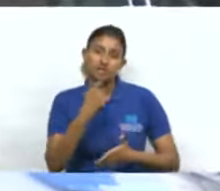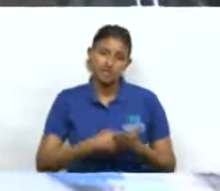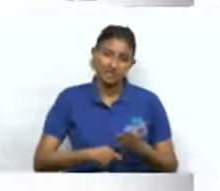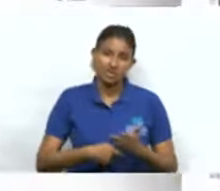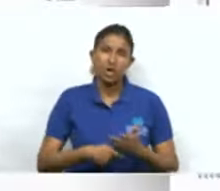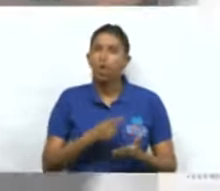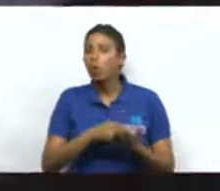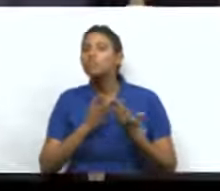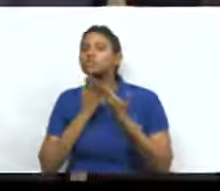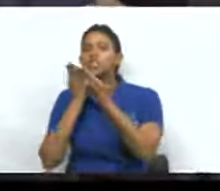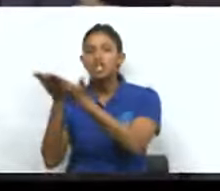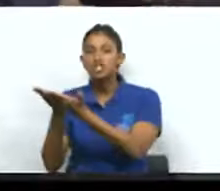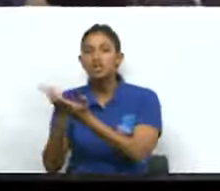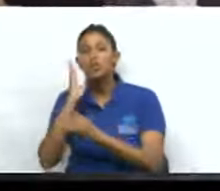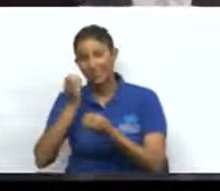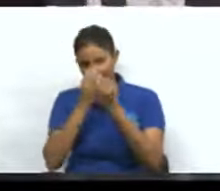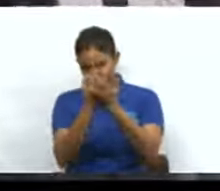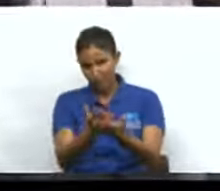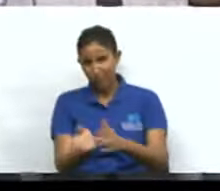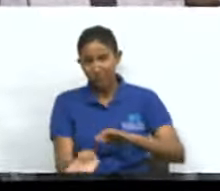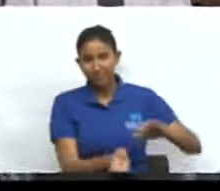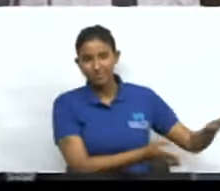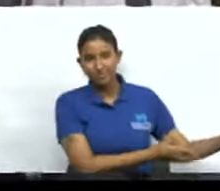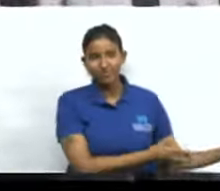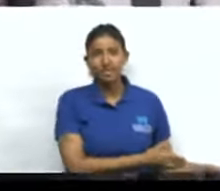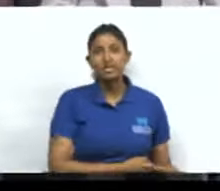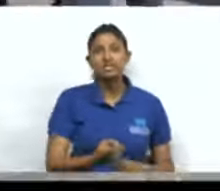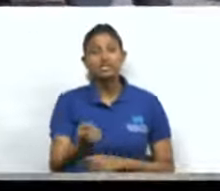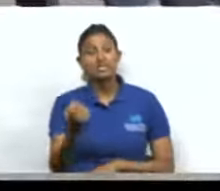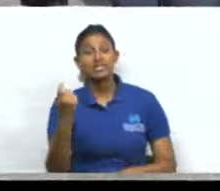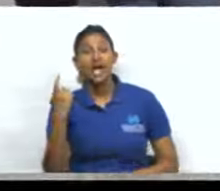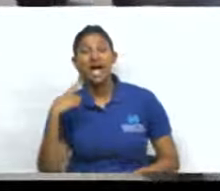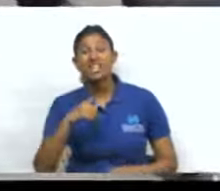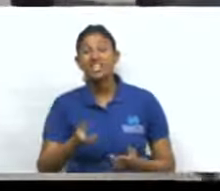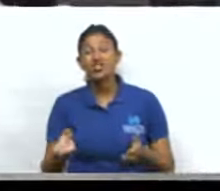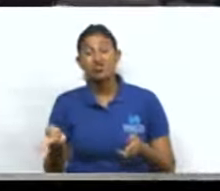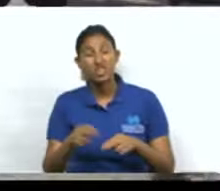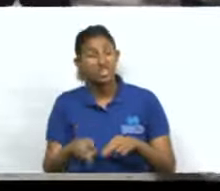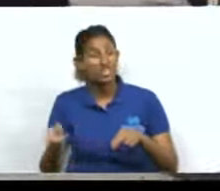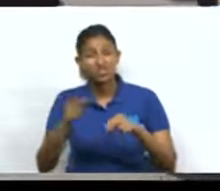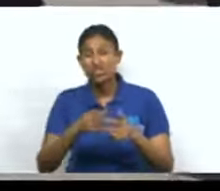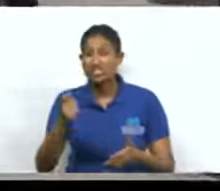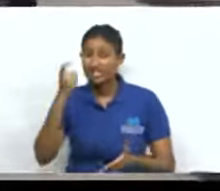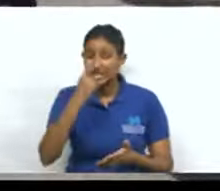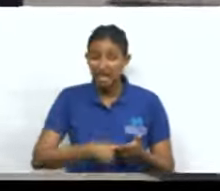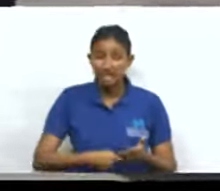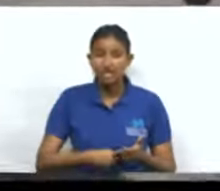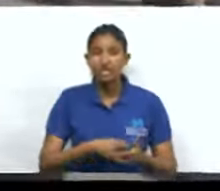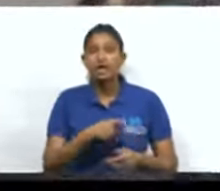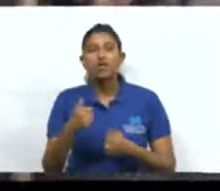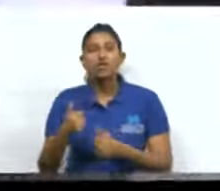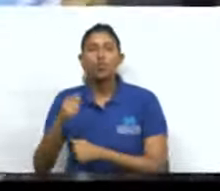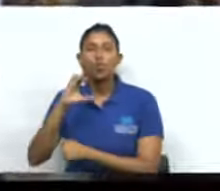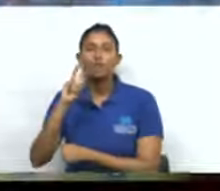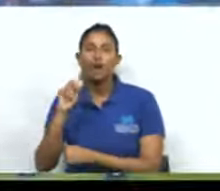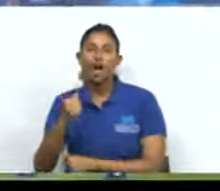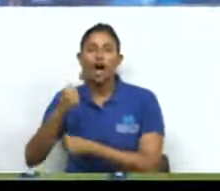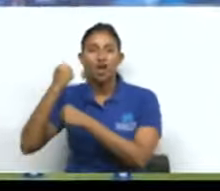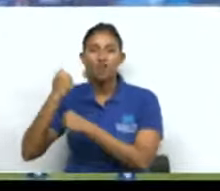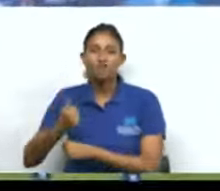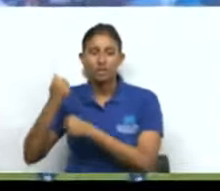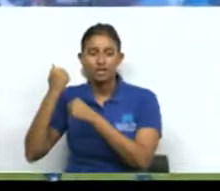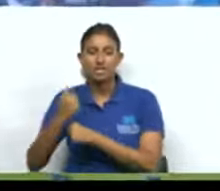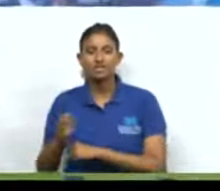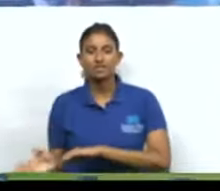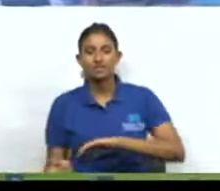suggesting. Fed up with paying bills and taxes, Couva residents protest the proposed electricity rate hike. Coming up in